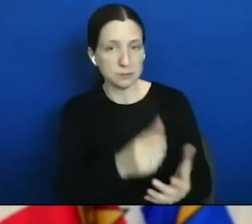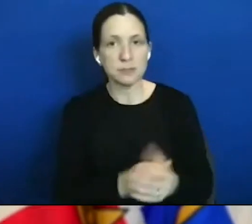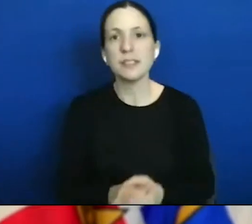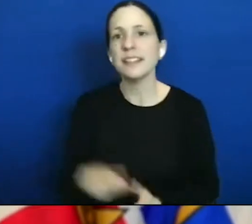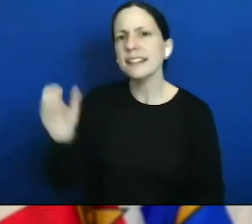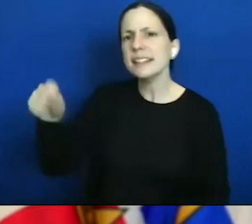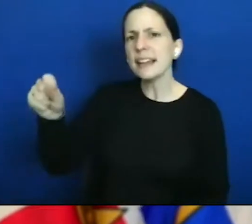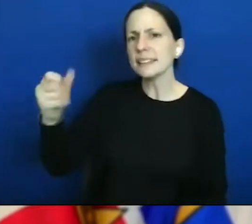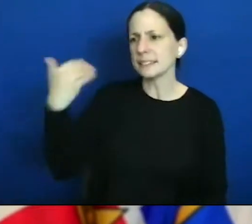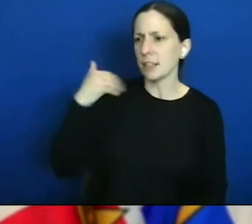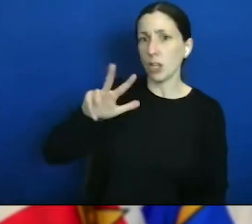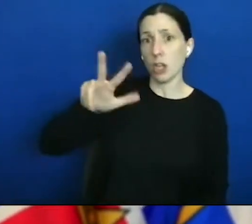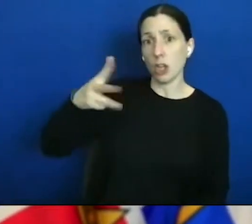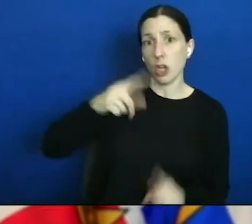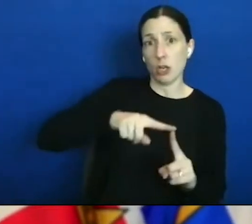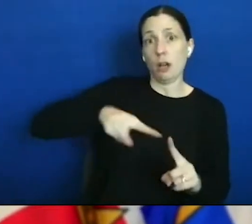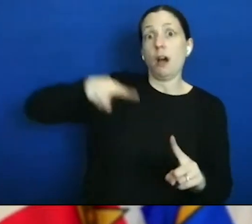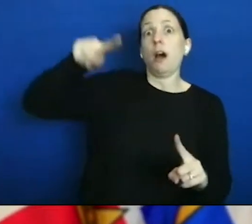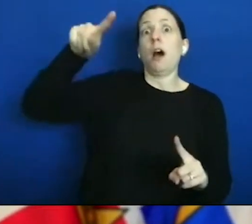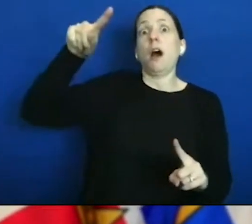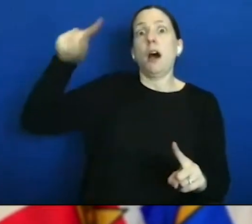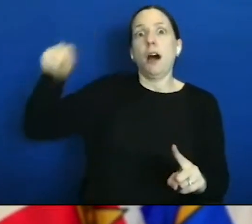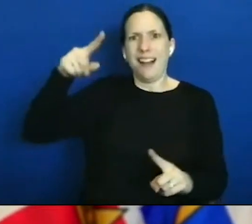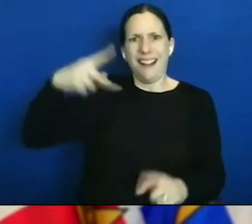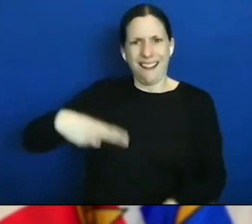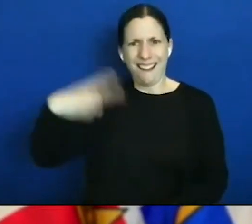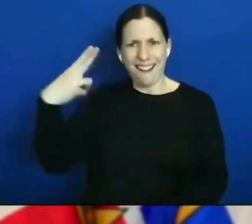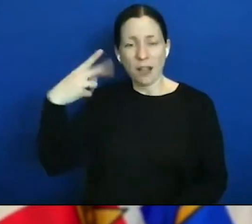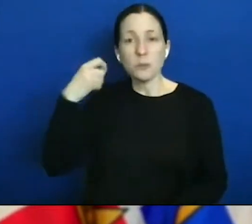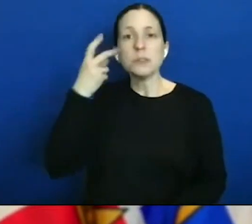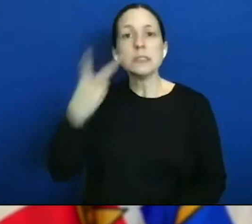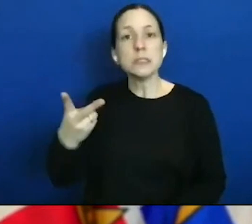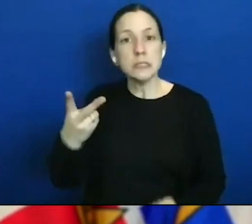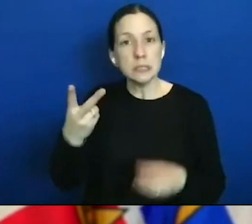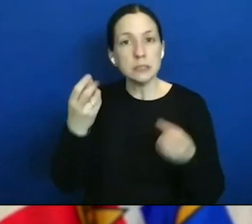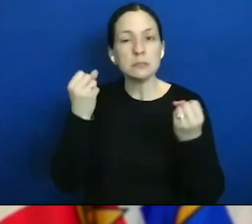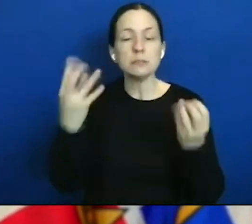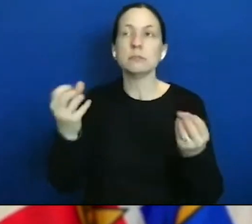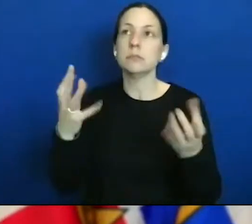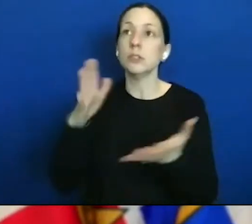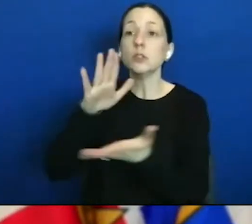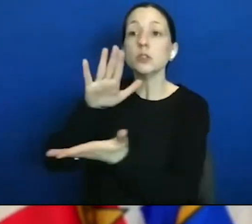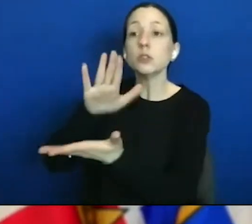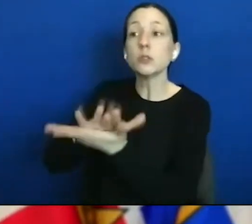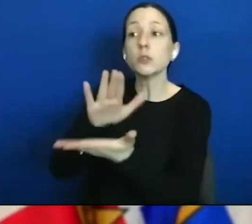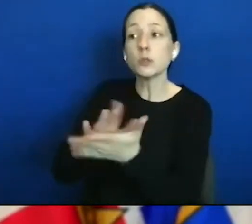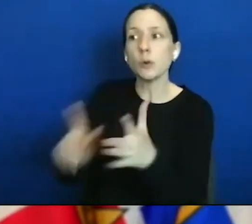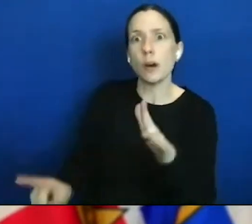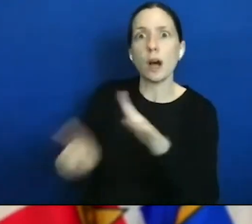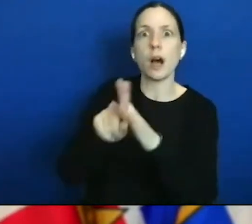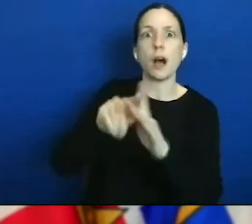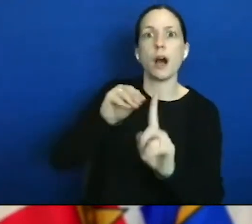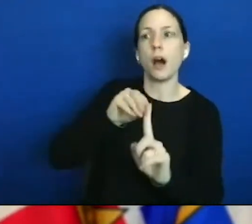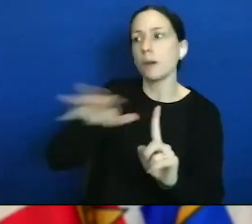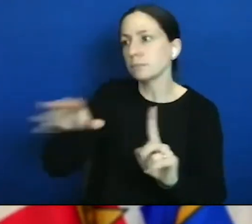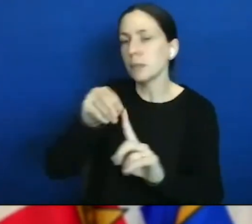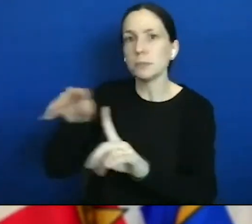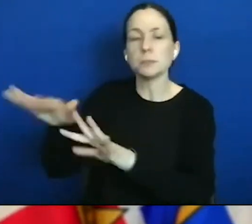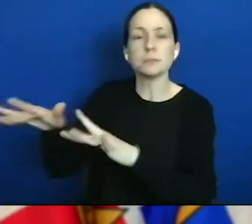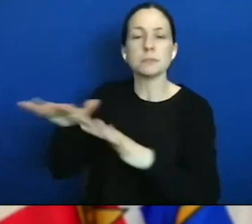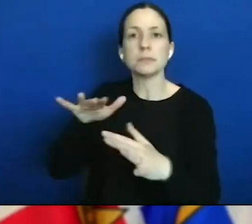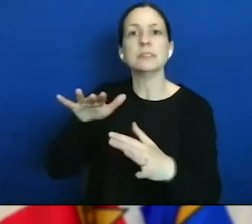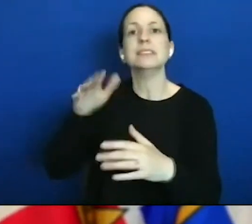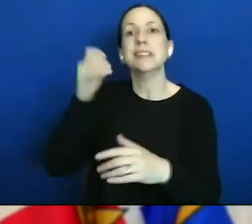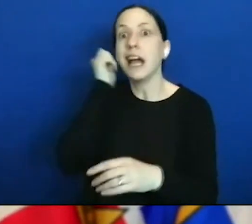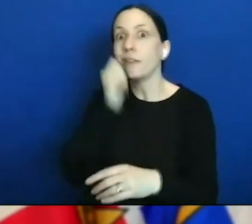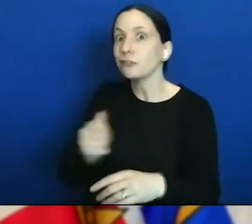Yeah, during the peak of the third wave, we were seeing dozens of school exposure notices every day in Surrey. We're now seeing that